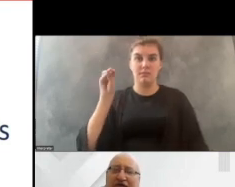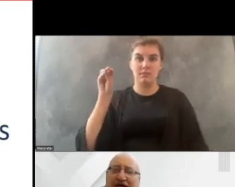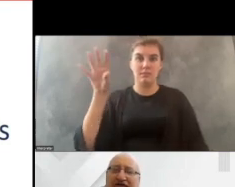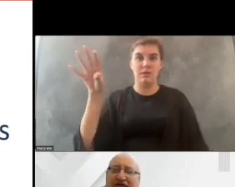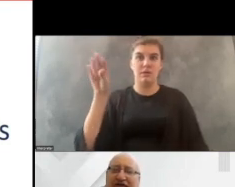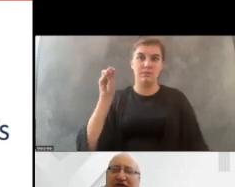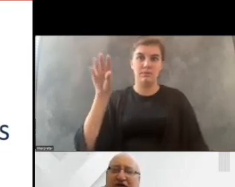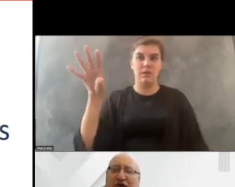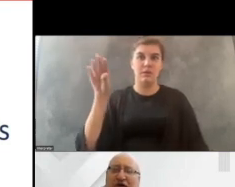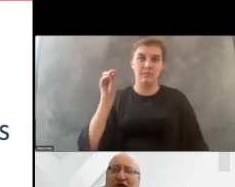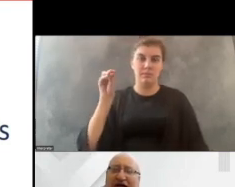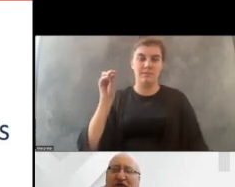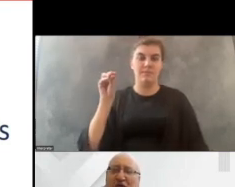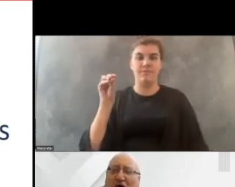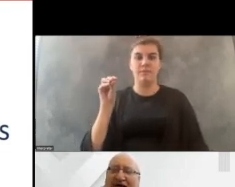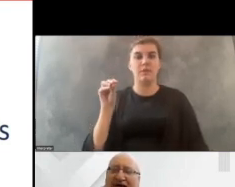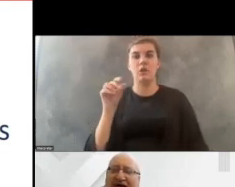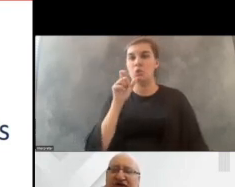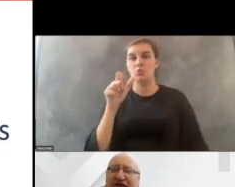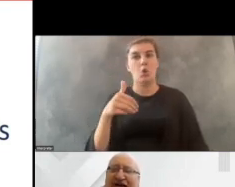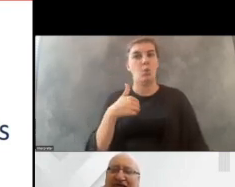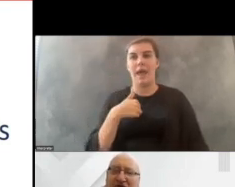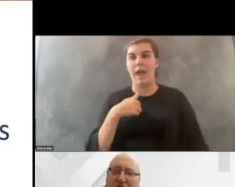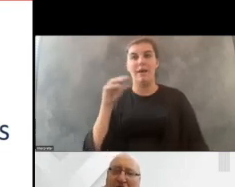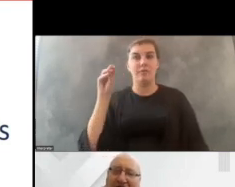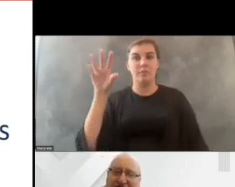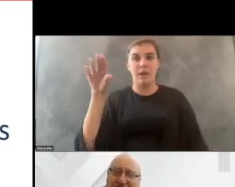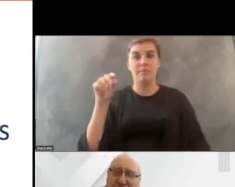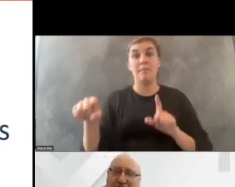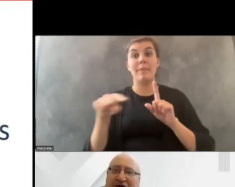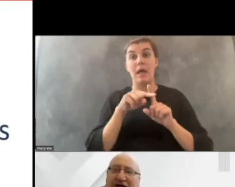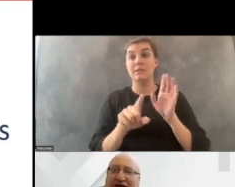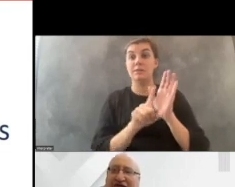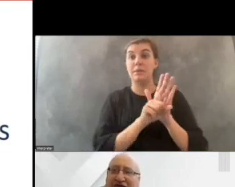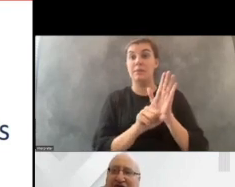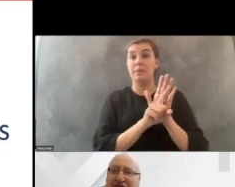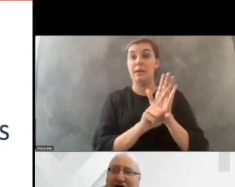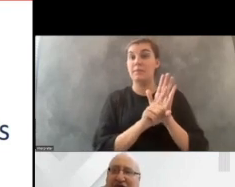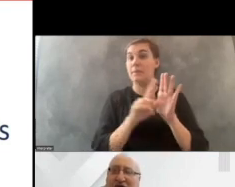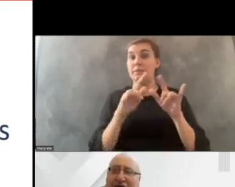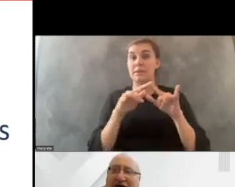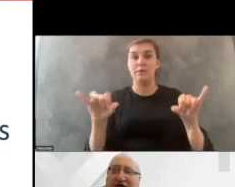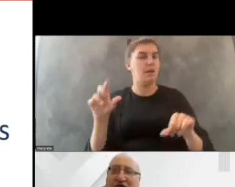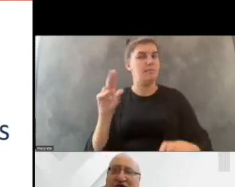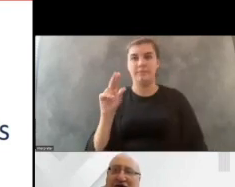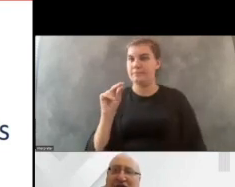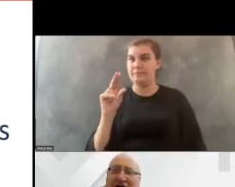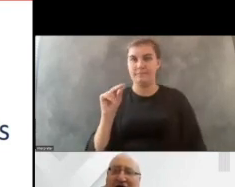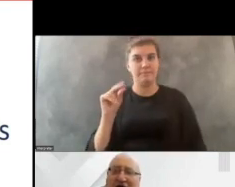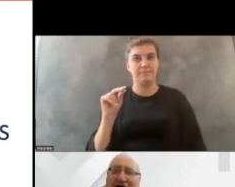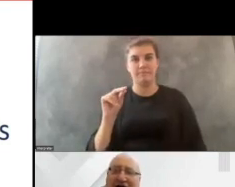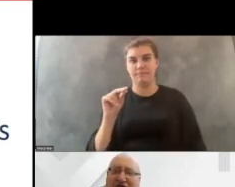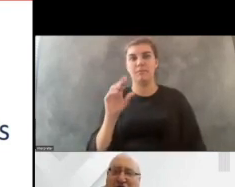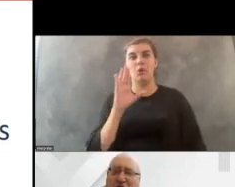R307.9 is tactile arrows that are required on the push, somewhere on the push button